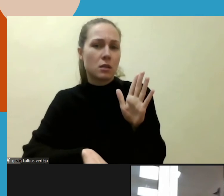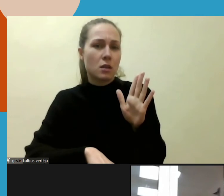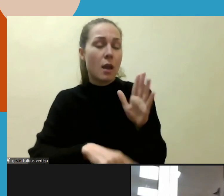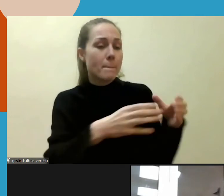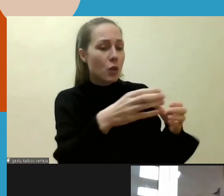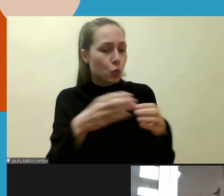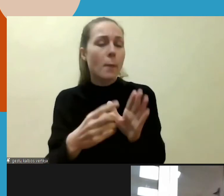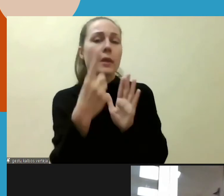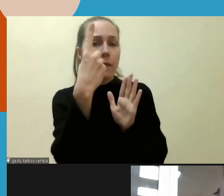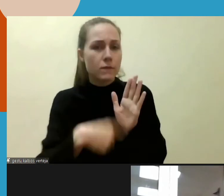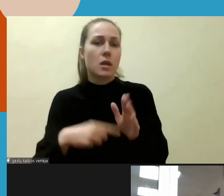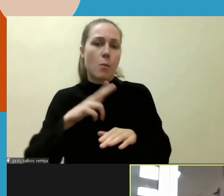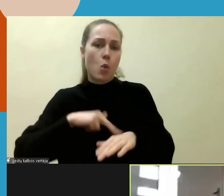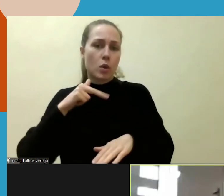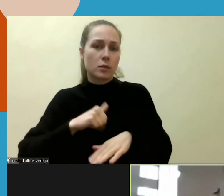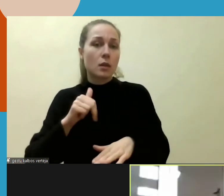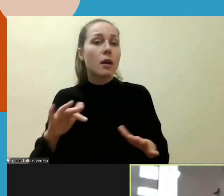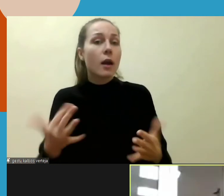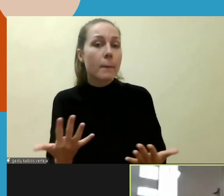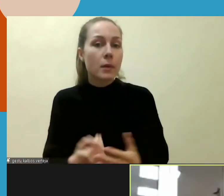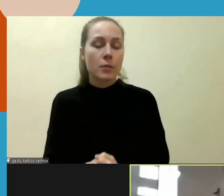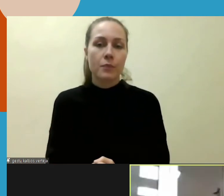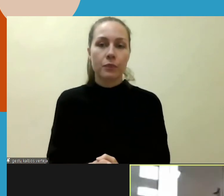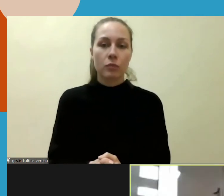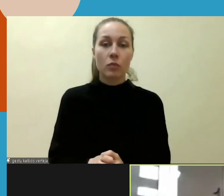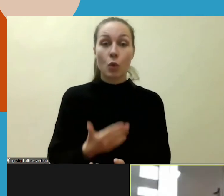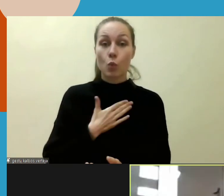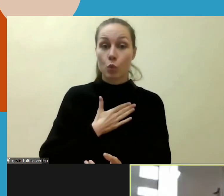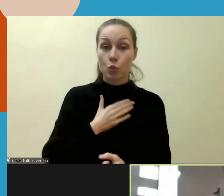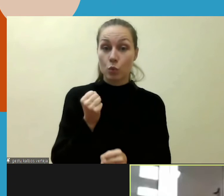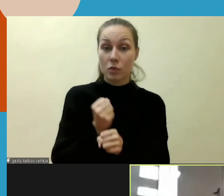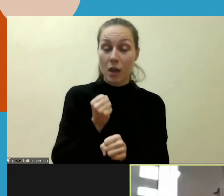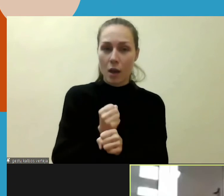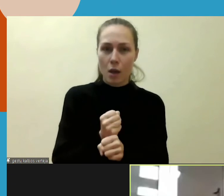often case. Previously it was often the case.